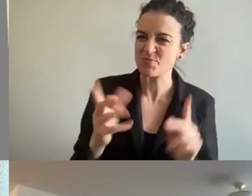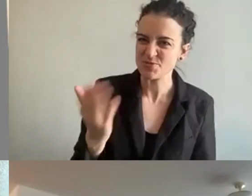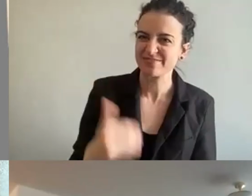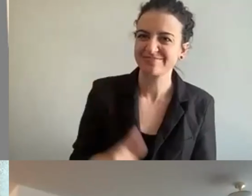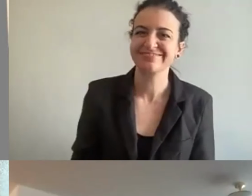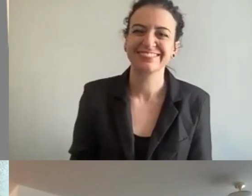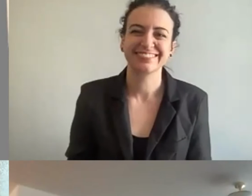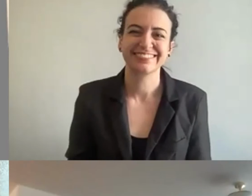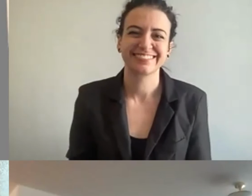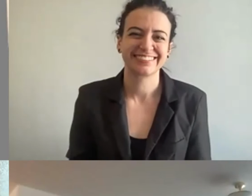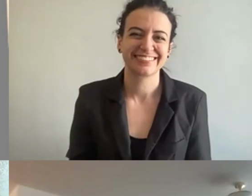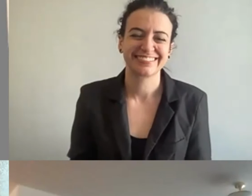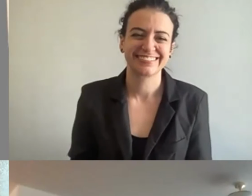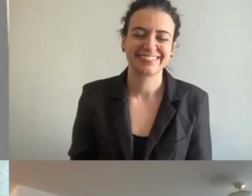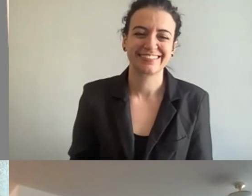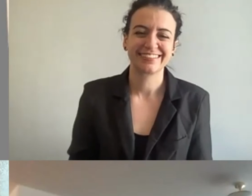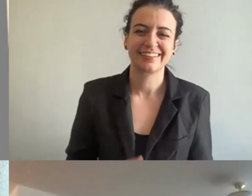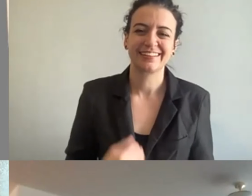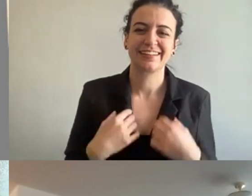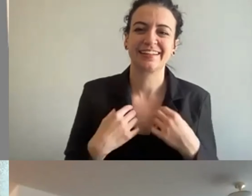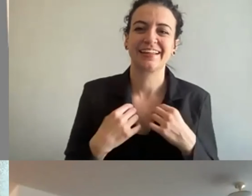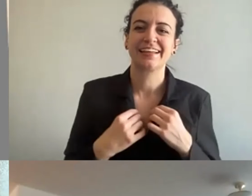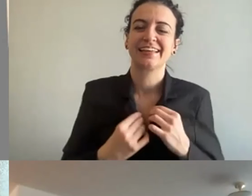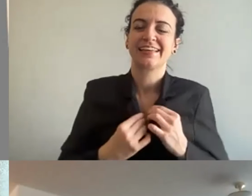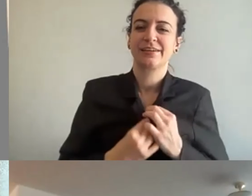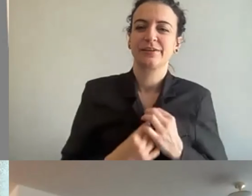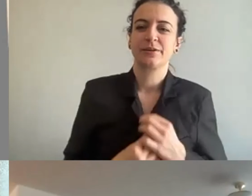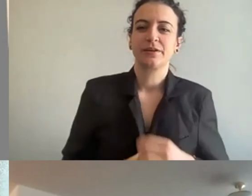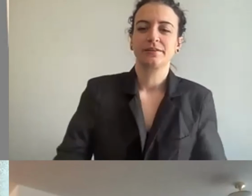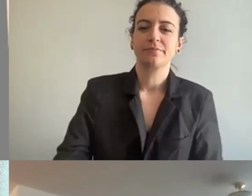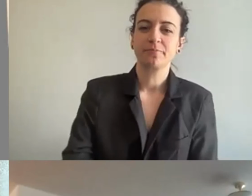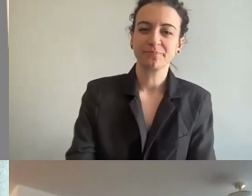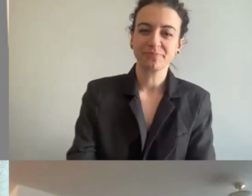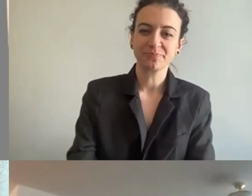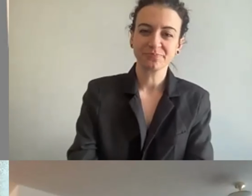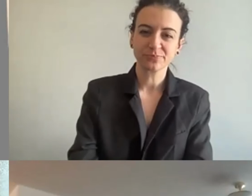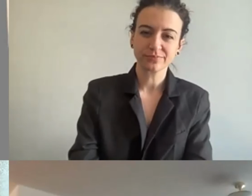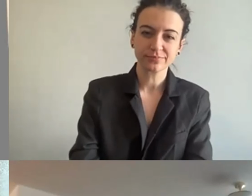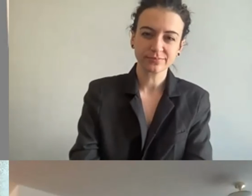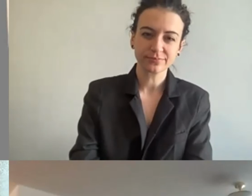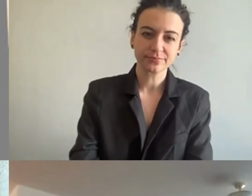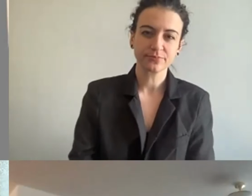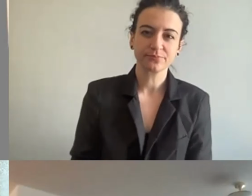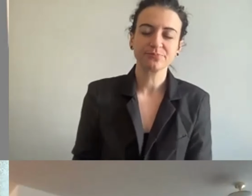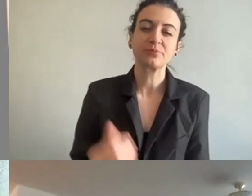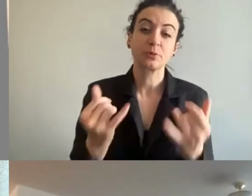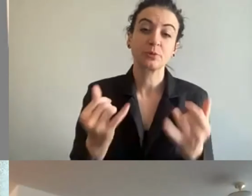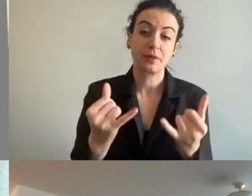Oh, I think we may be promoting somebody to a panelist here who wants to ask a question live.